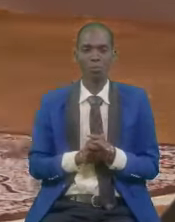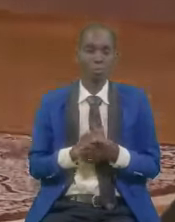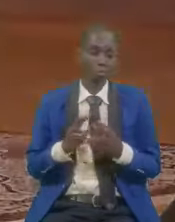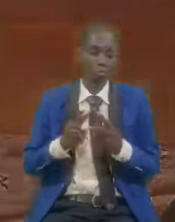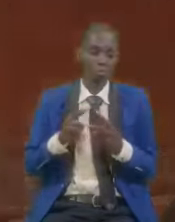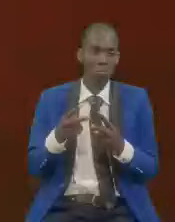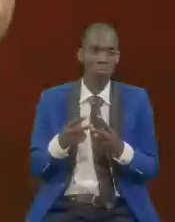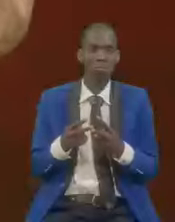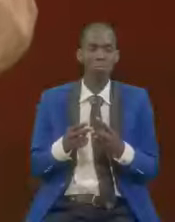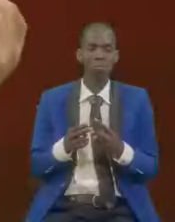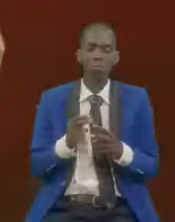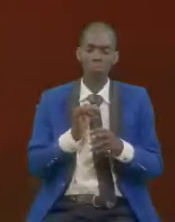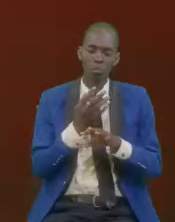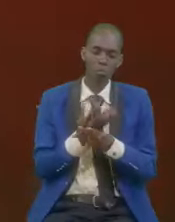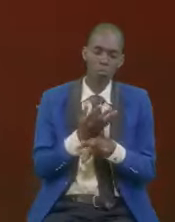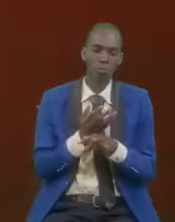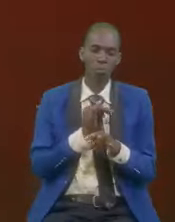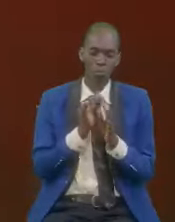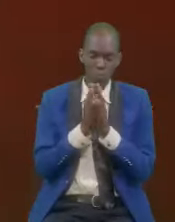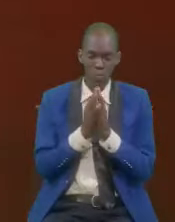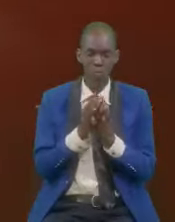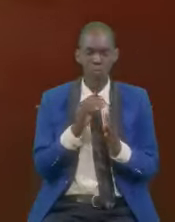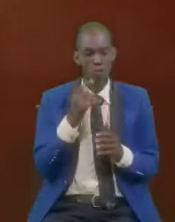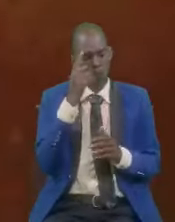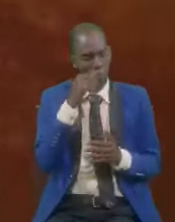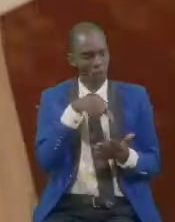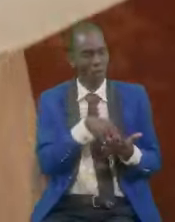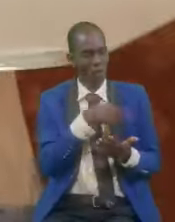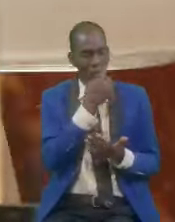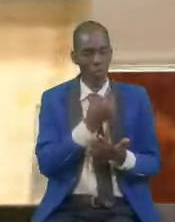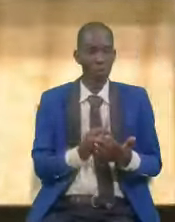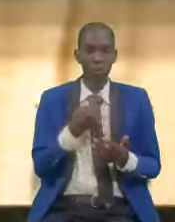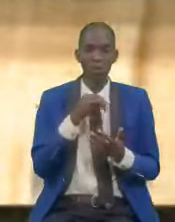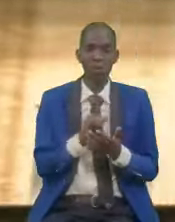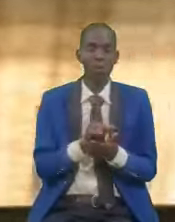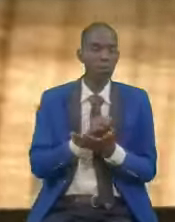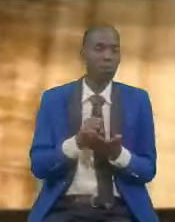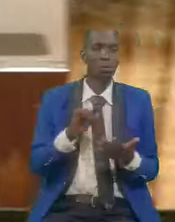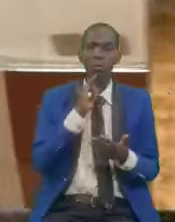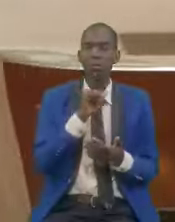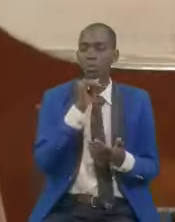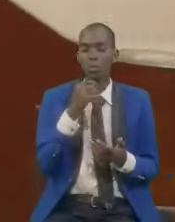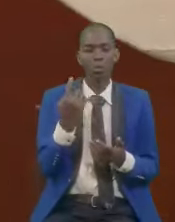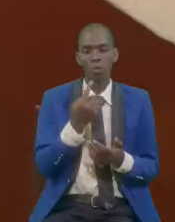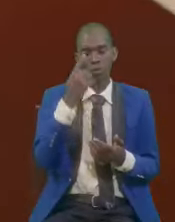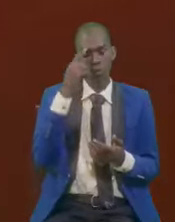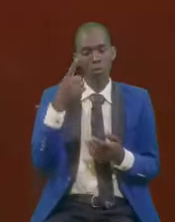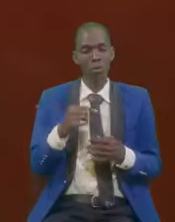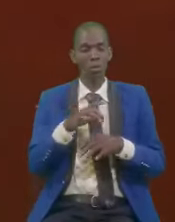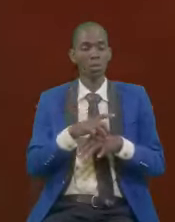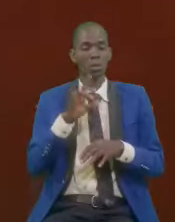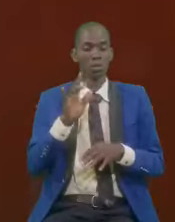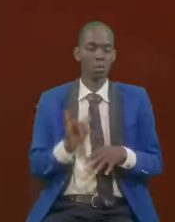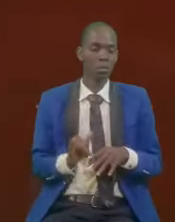neither pray I for these alone. Sanctification is not just for the early disciples,